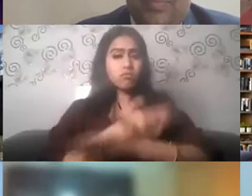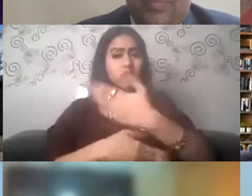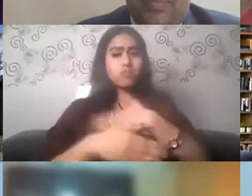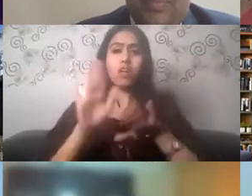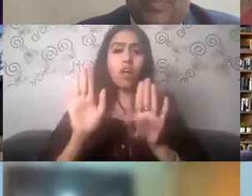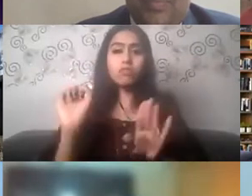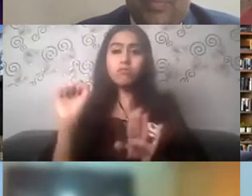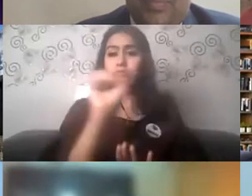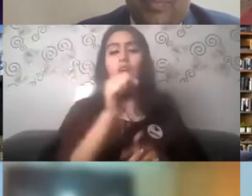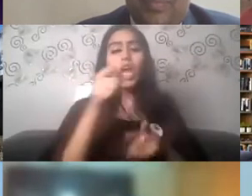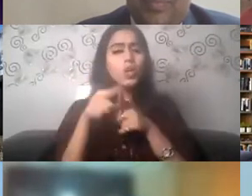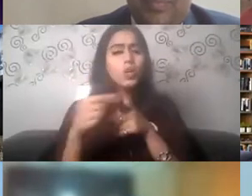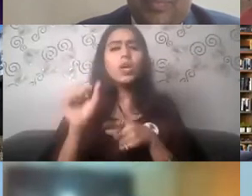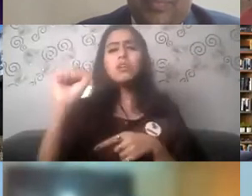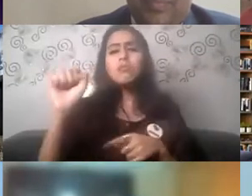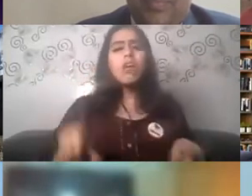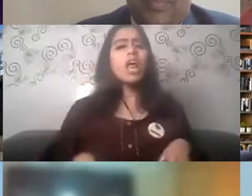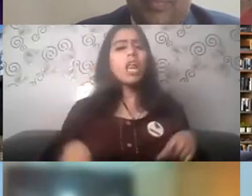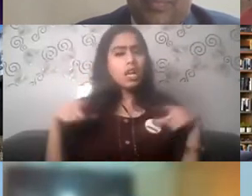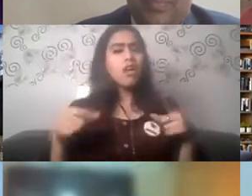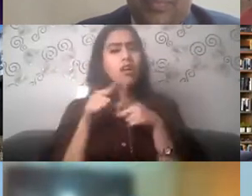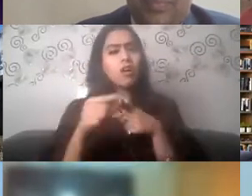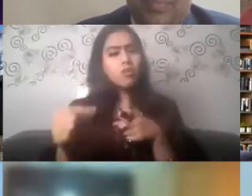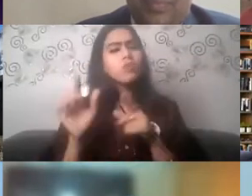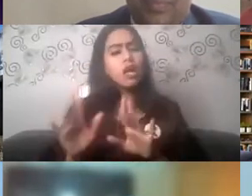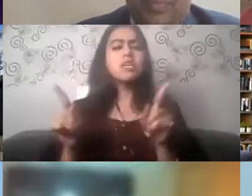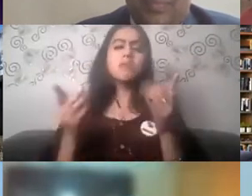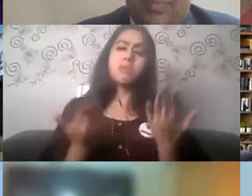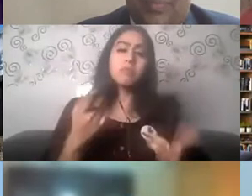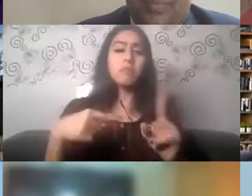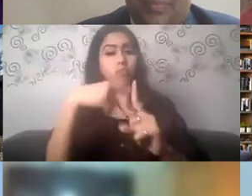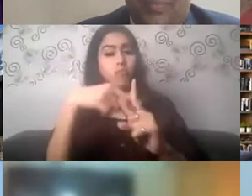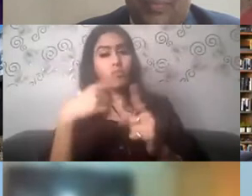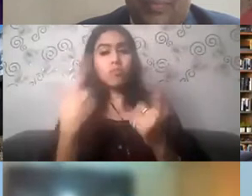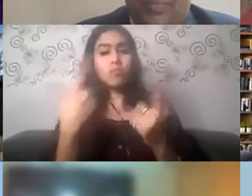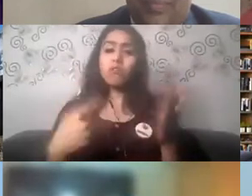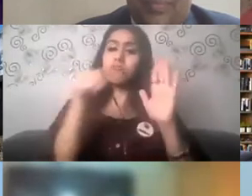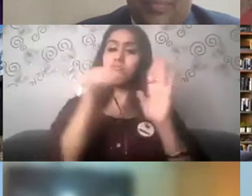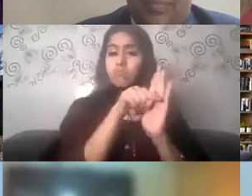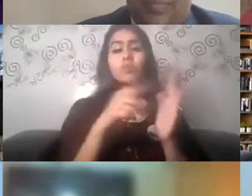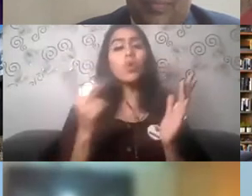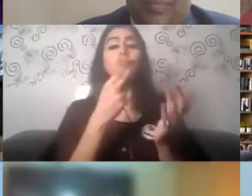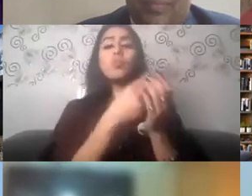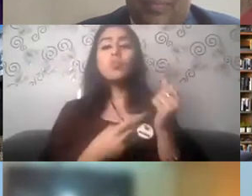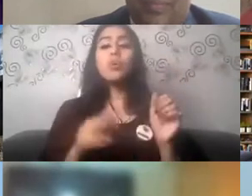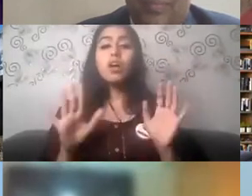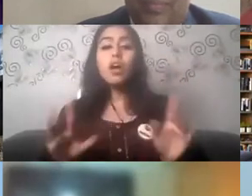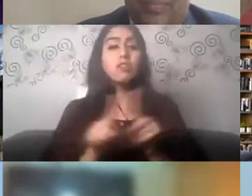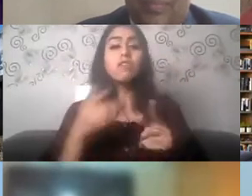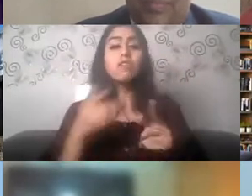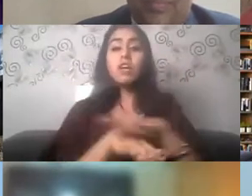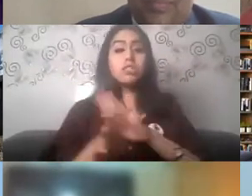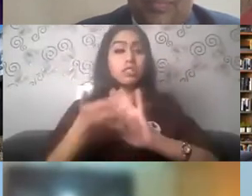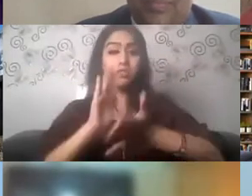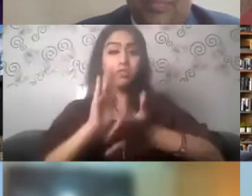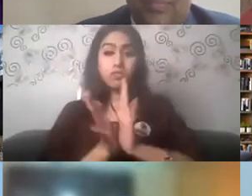a major role in his or her life. This can be positive or negative. But overcoming these challenges and